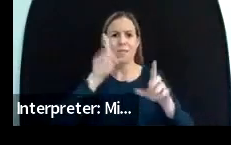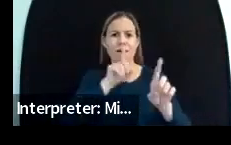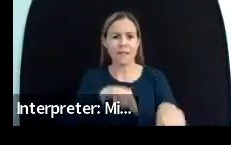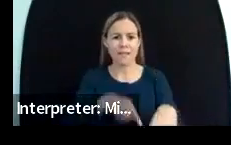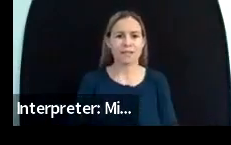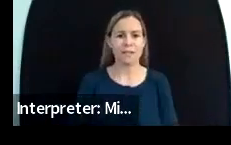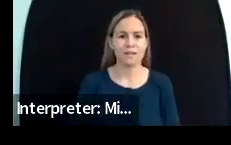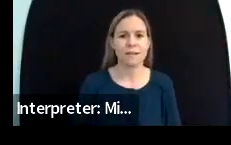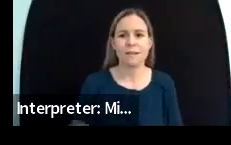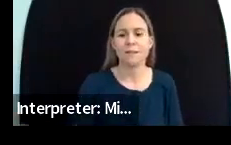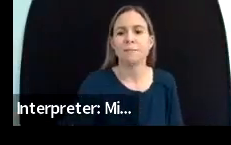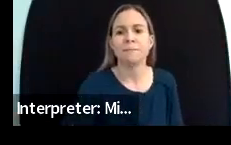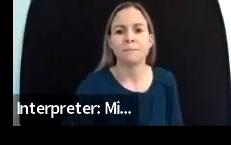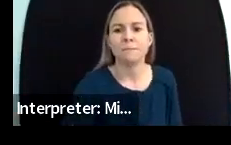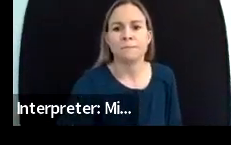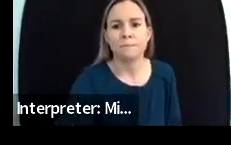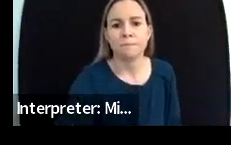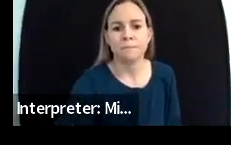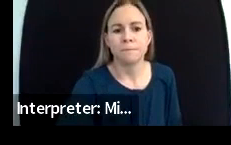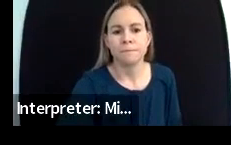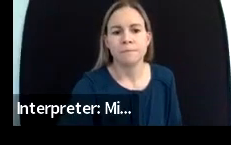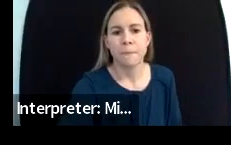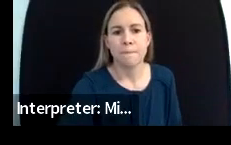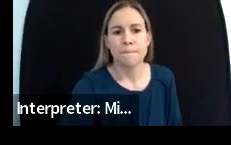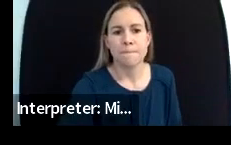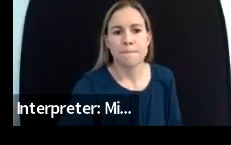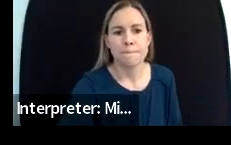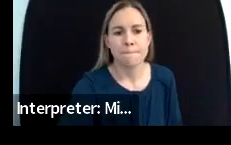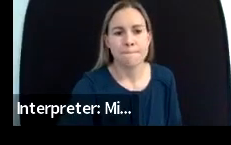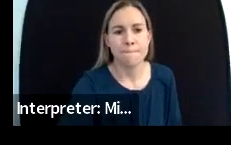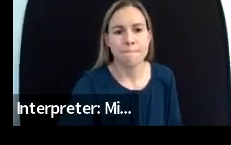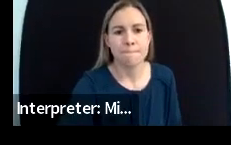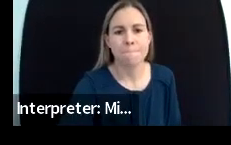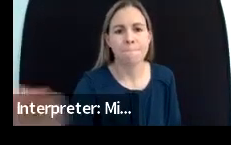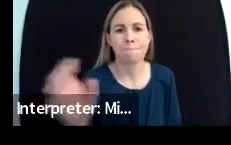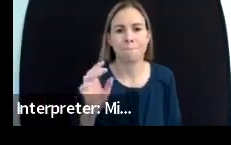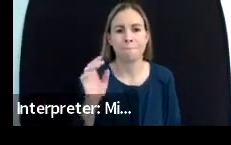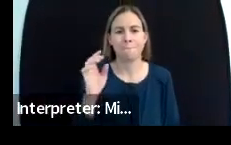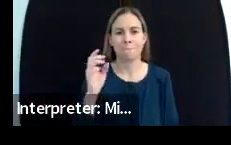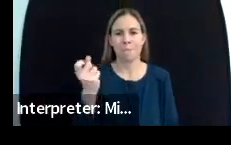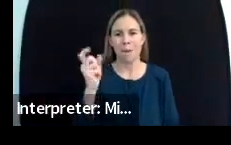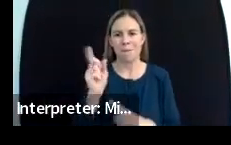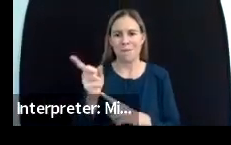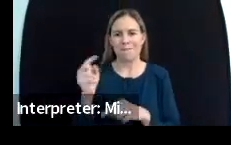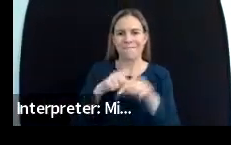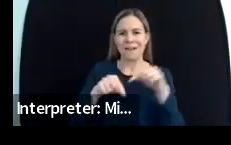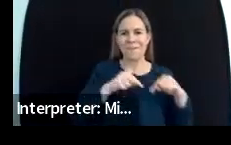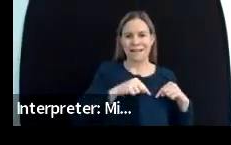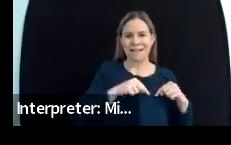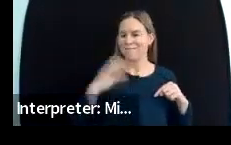And Jody will just we're gonna hold on one second. I'm getting to it. Thanks,